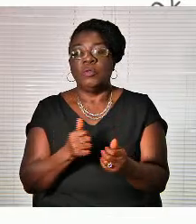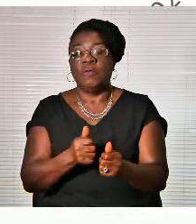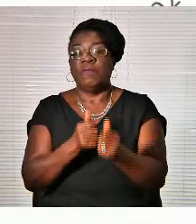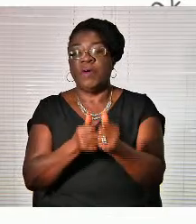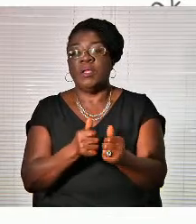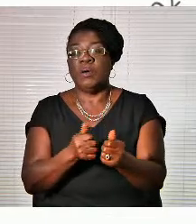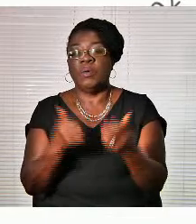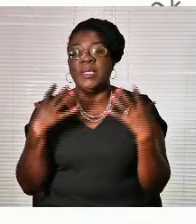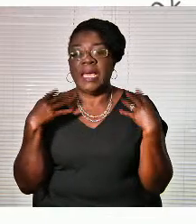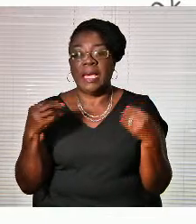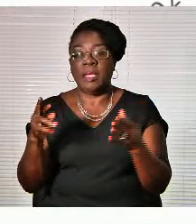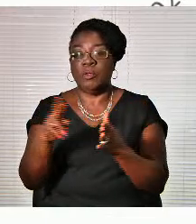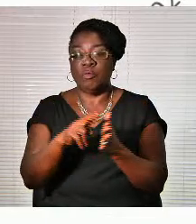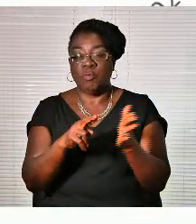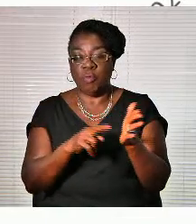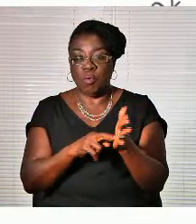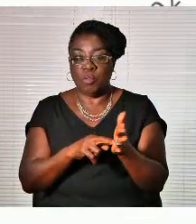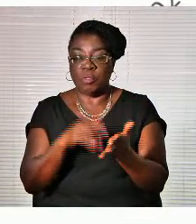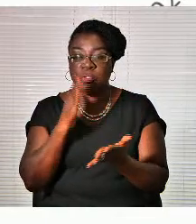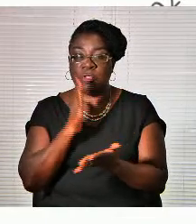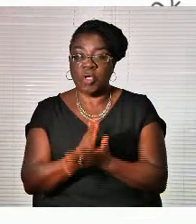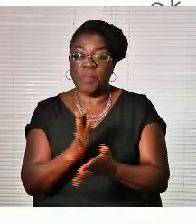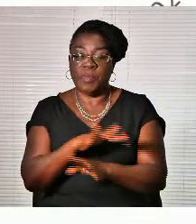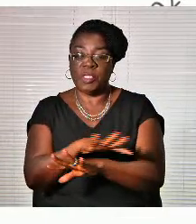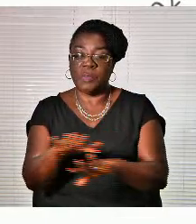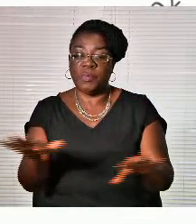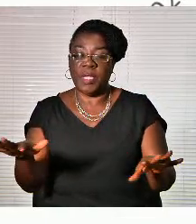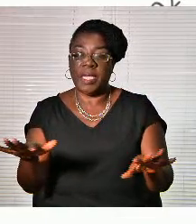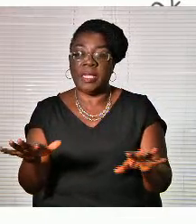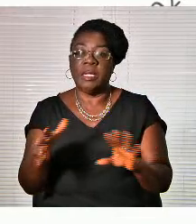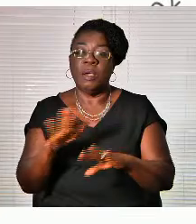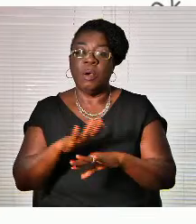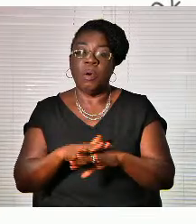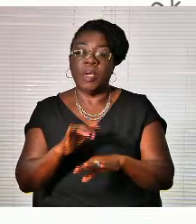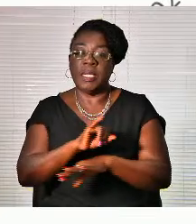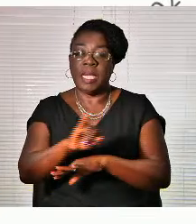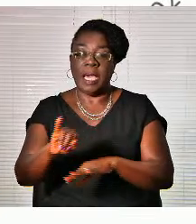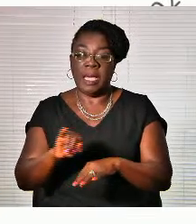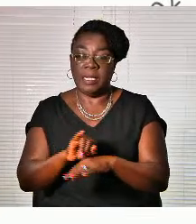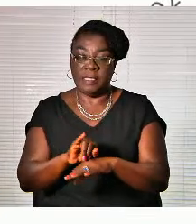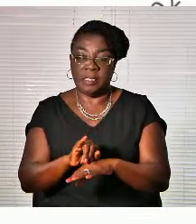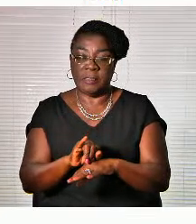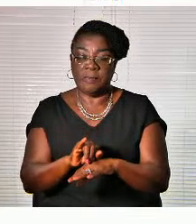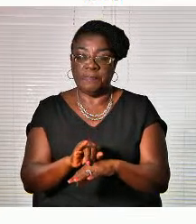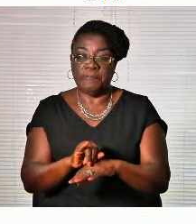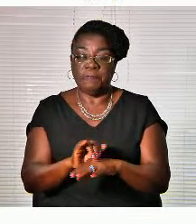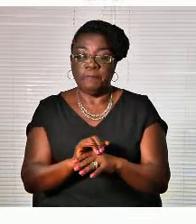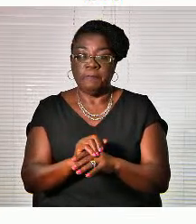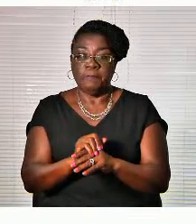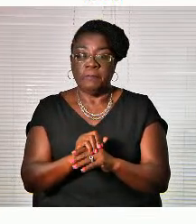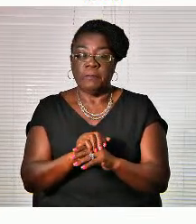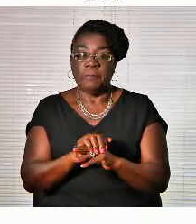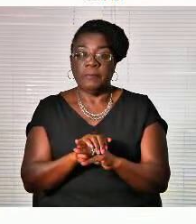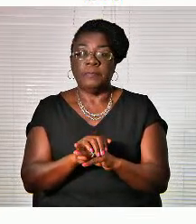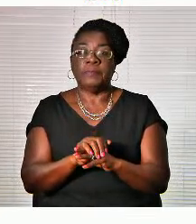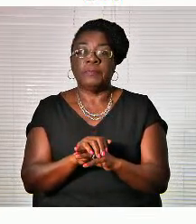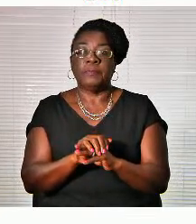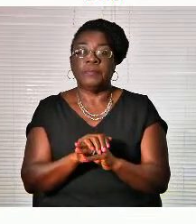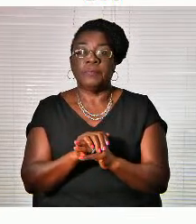can, stop transmission of COVID-19 on these islands. Next slide.